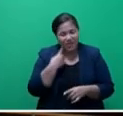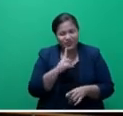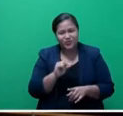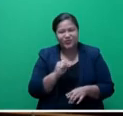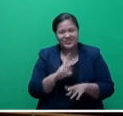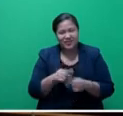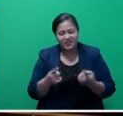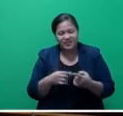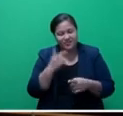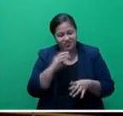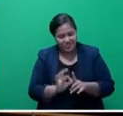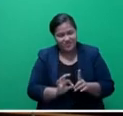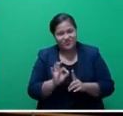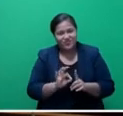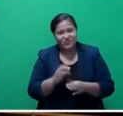ensure that we actually do have a regular,